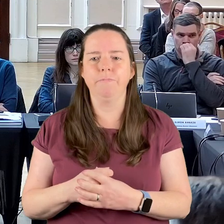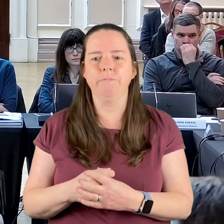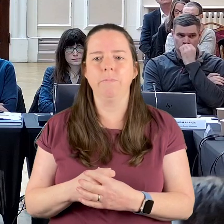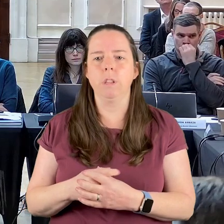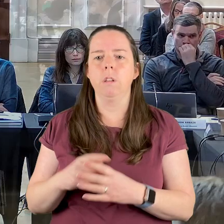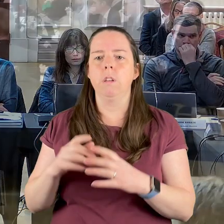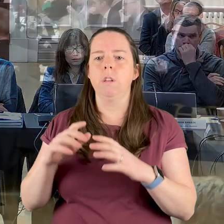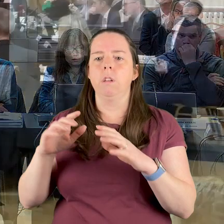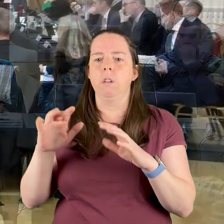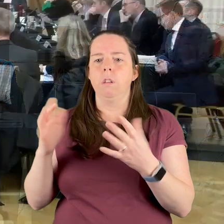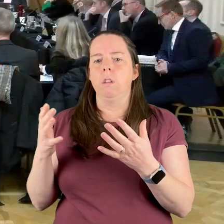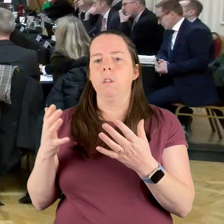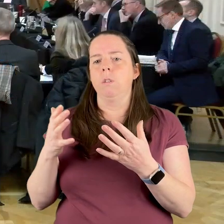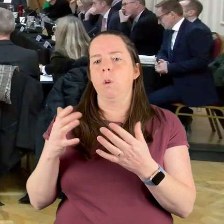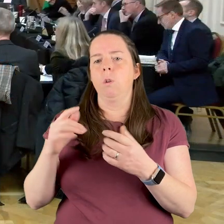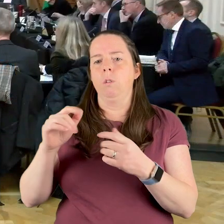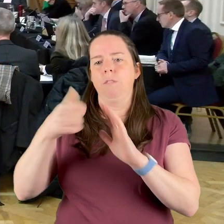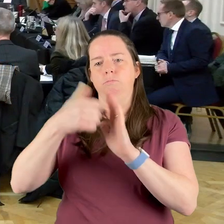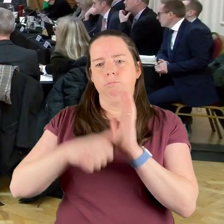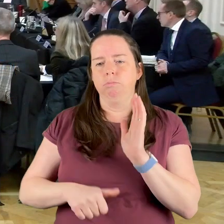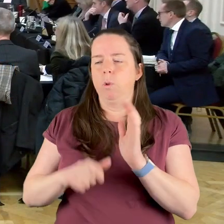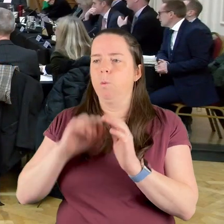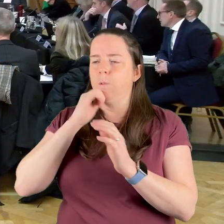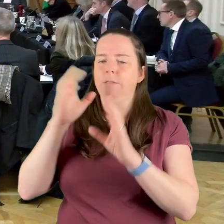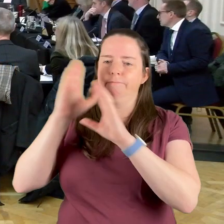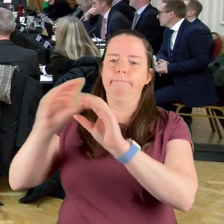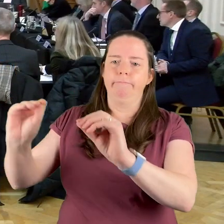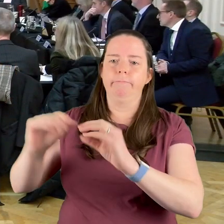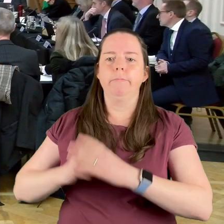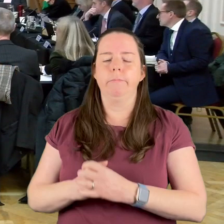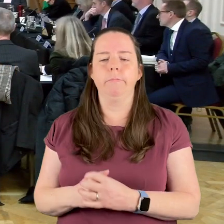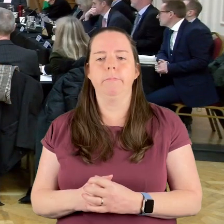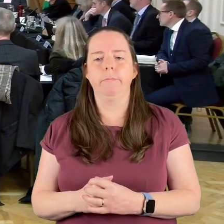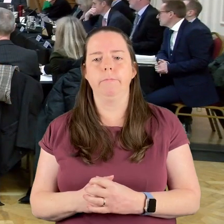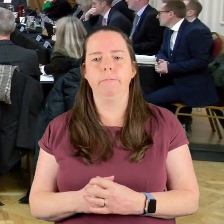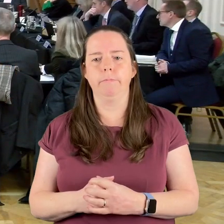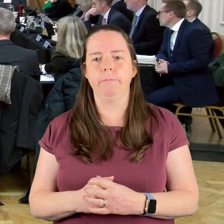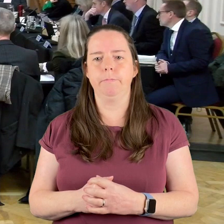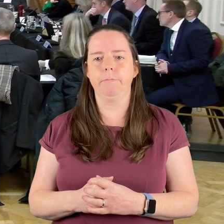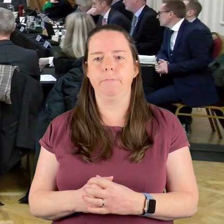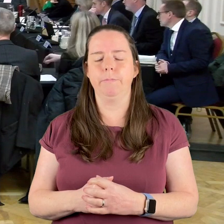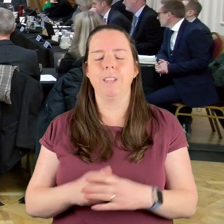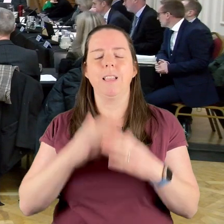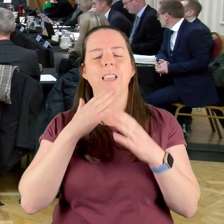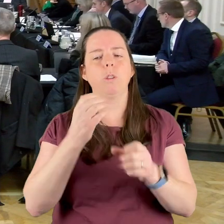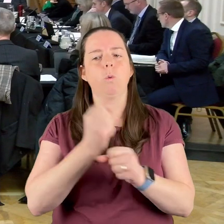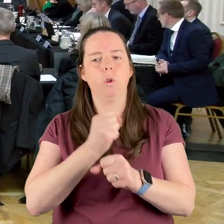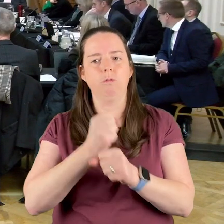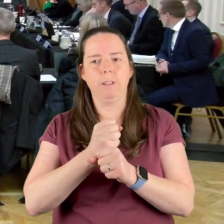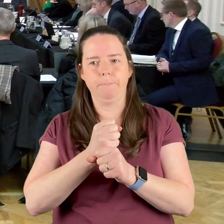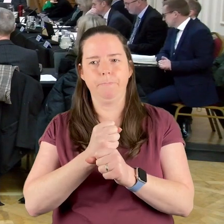list in terms of the roadshow. We have a long list of places that we're going to probably do roadshow with.